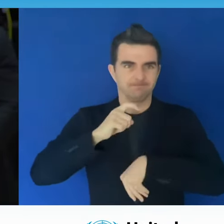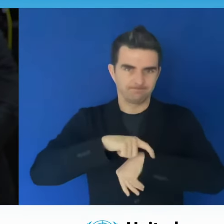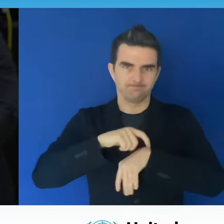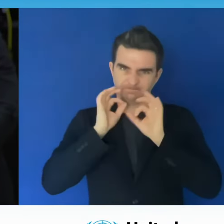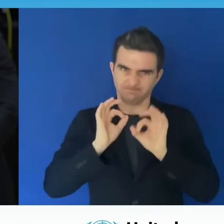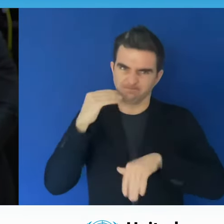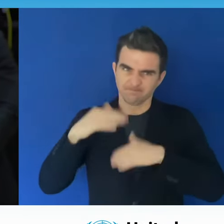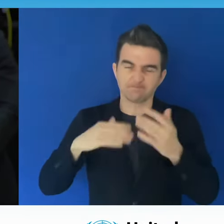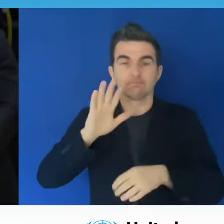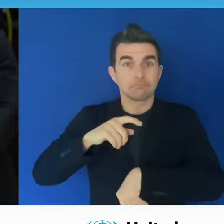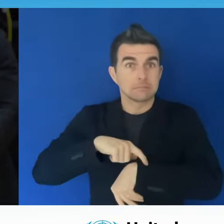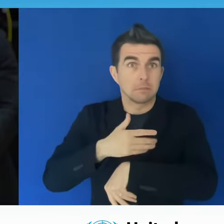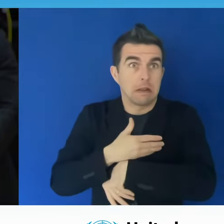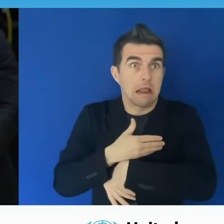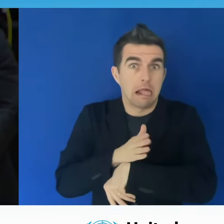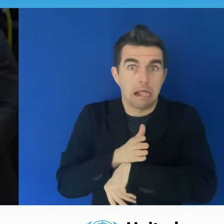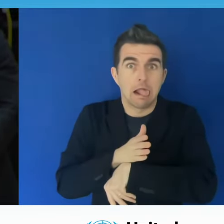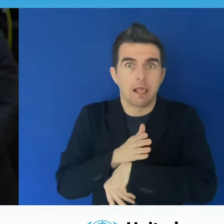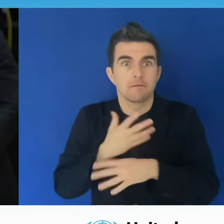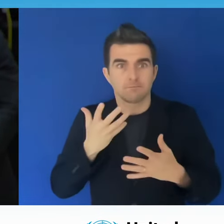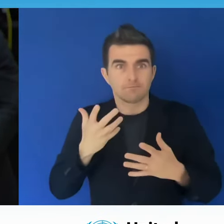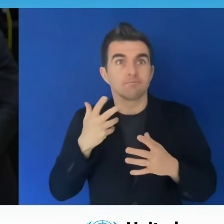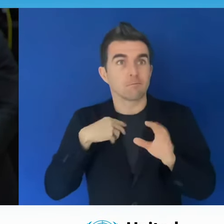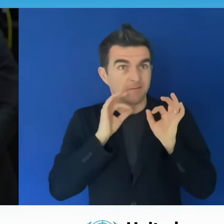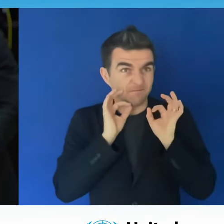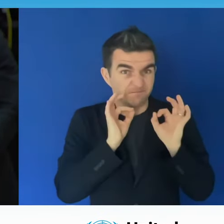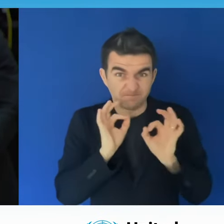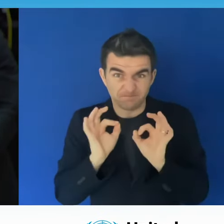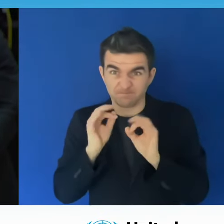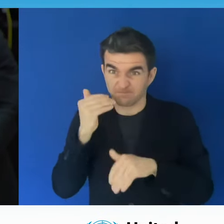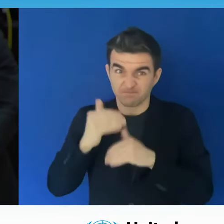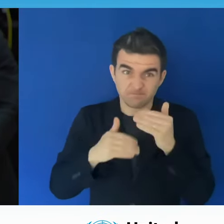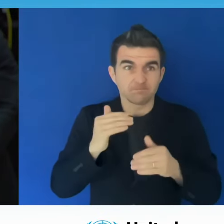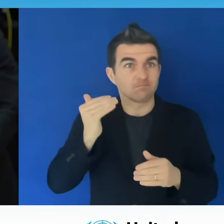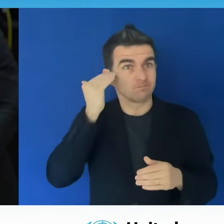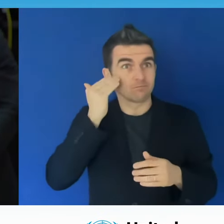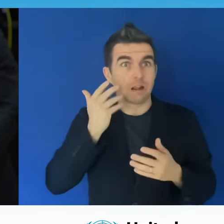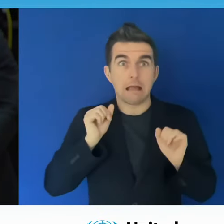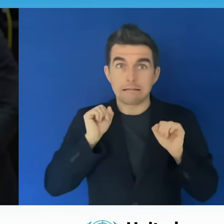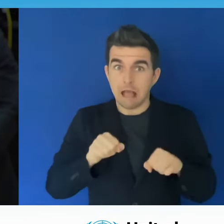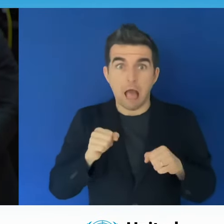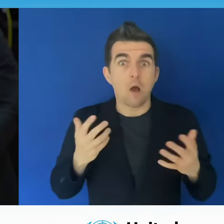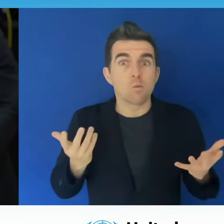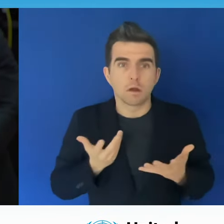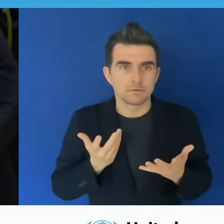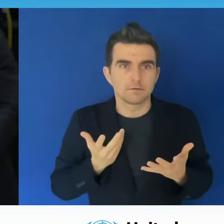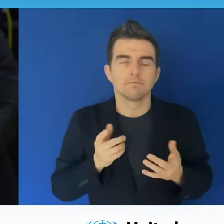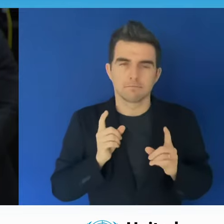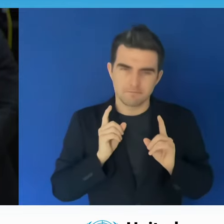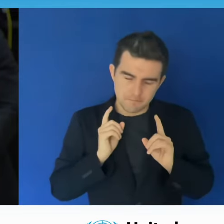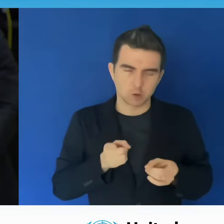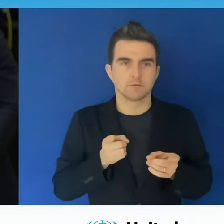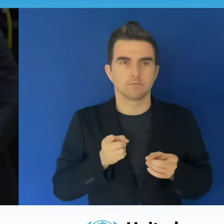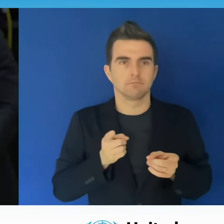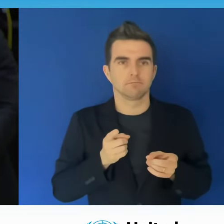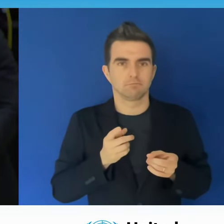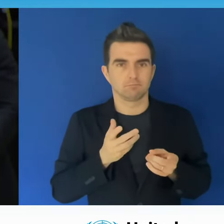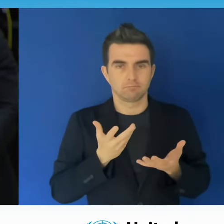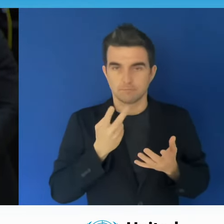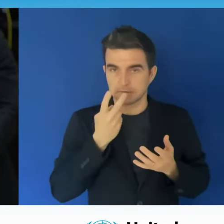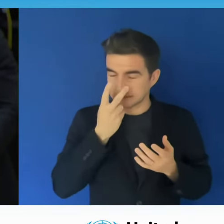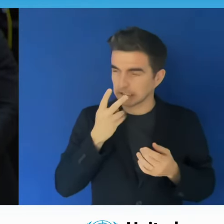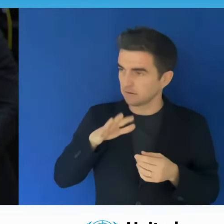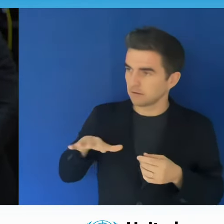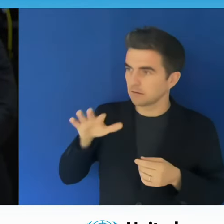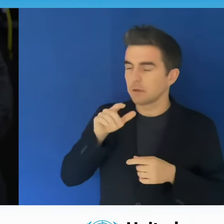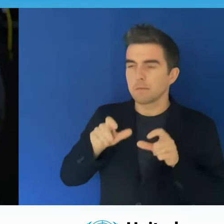ones mostly affected by the issues and the decision-making processes. As youth, and in fact, the most vulnerable